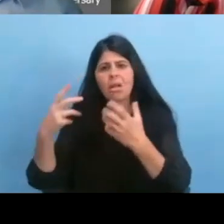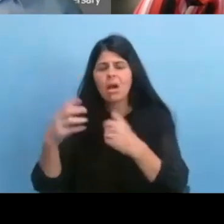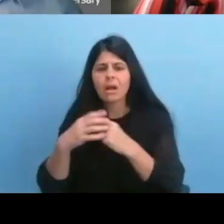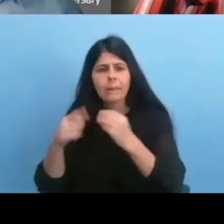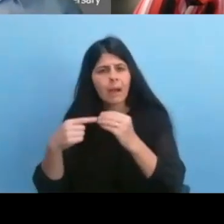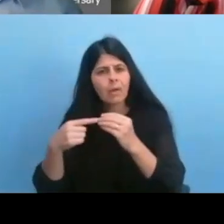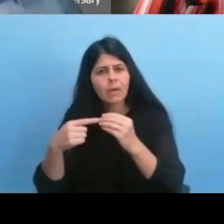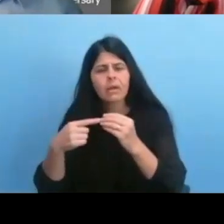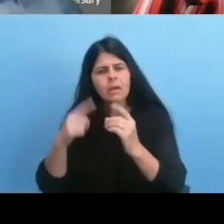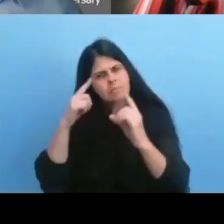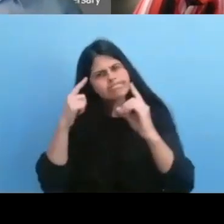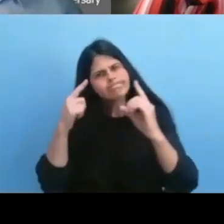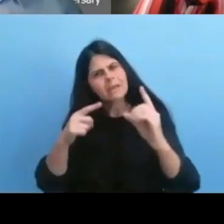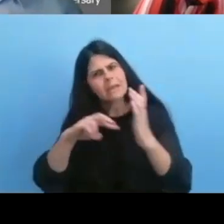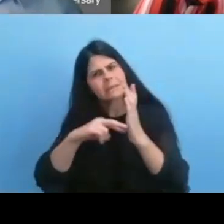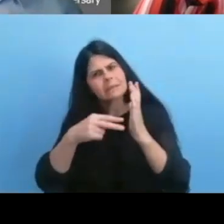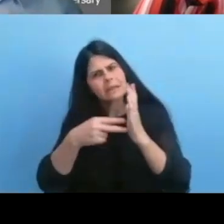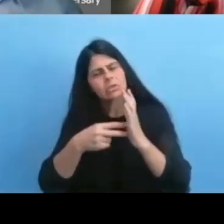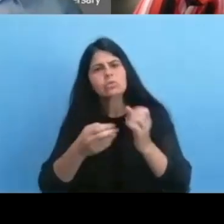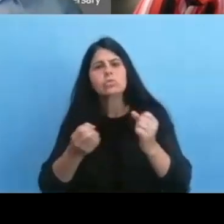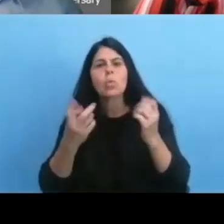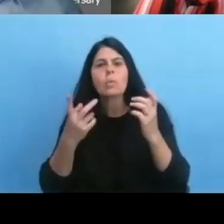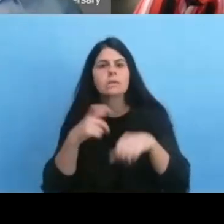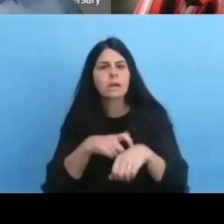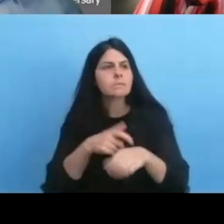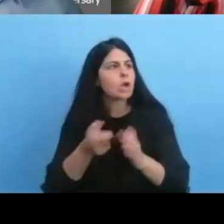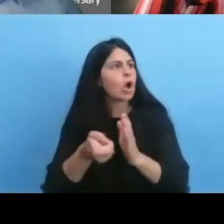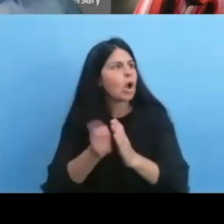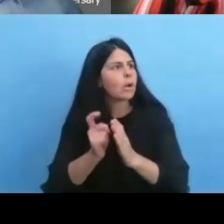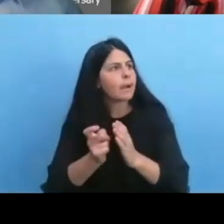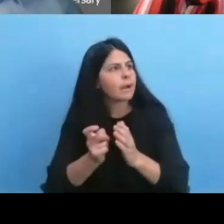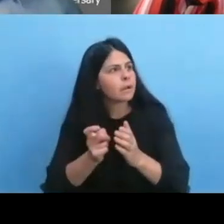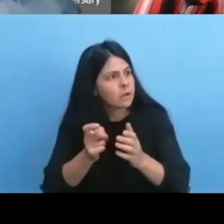there is an automatic reaction, and